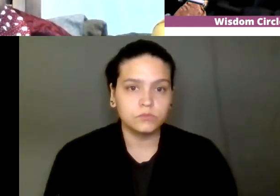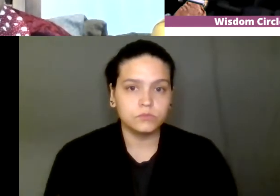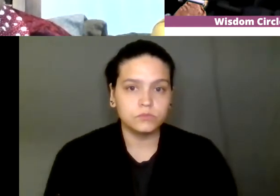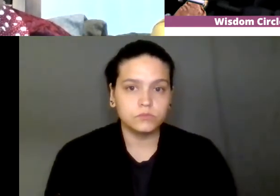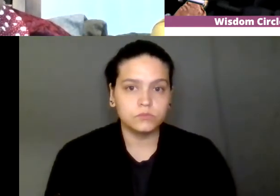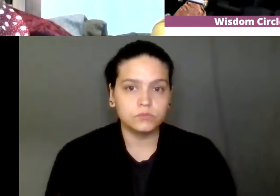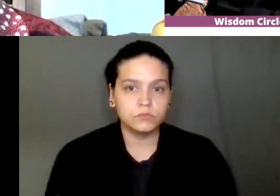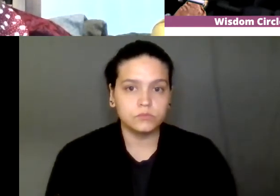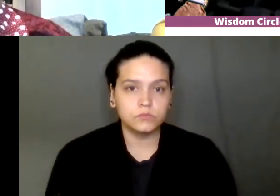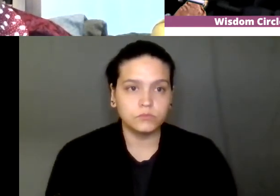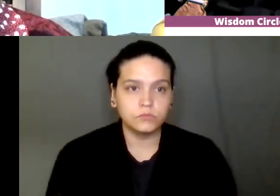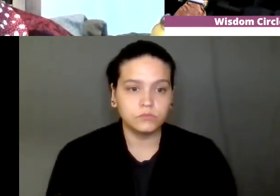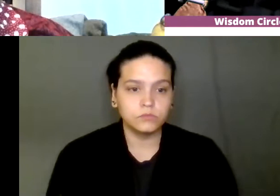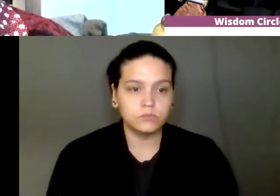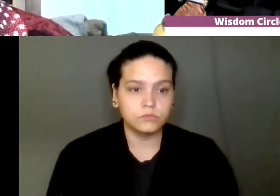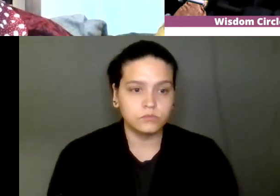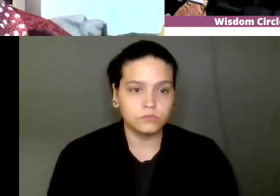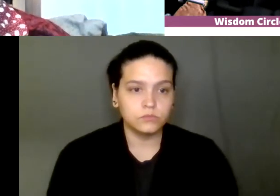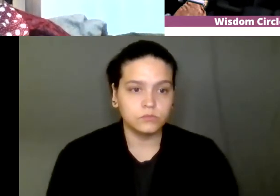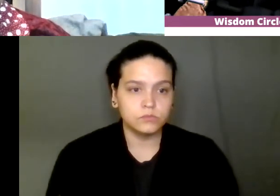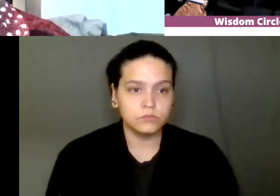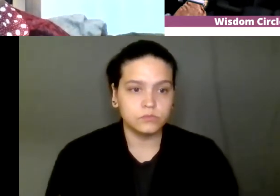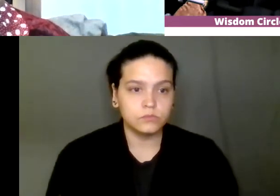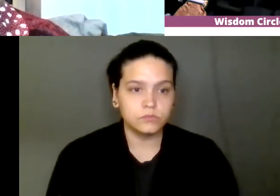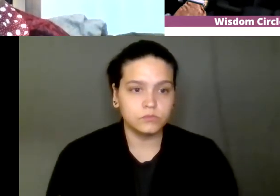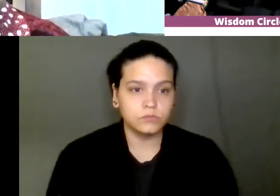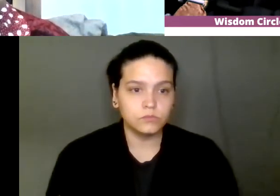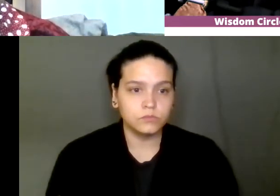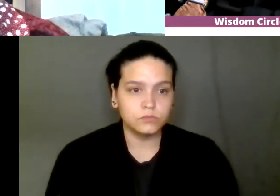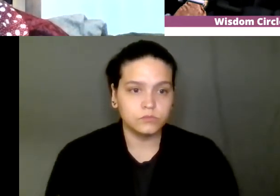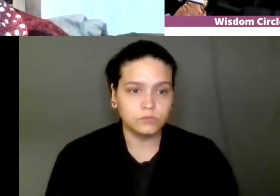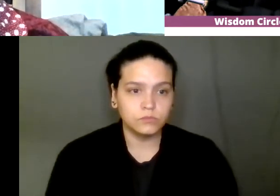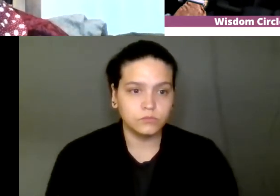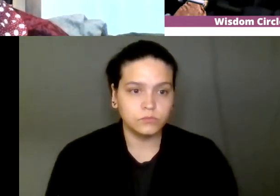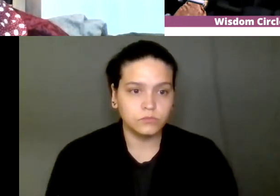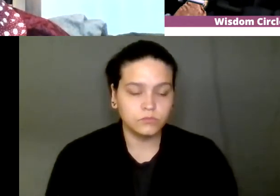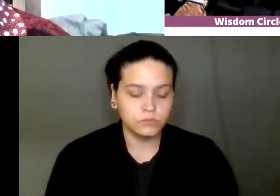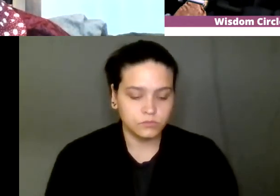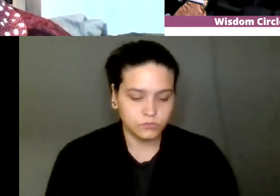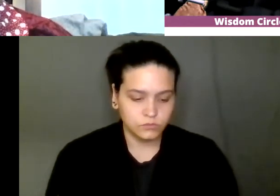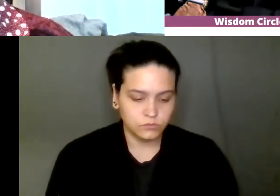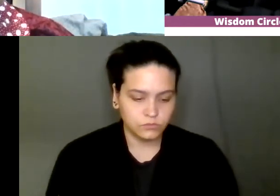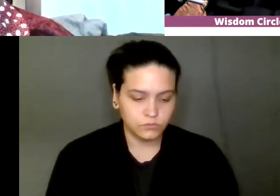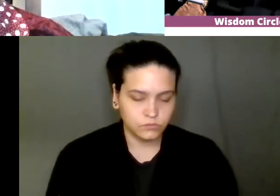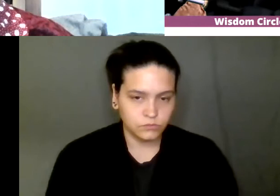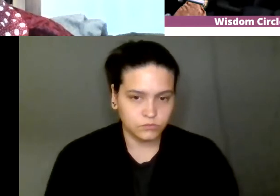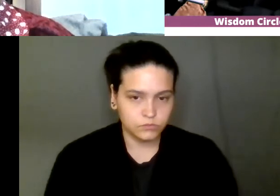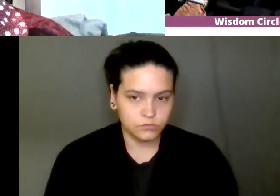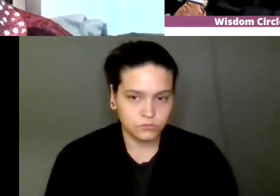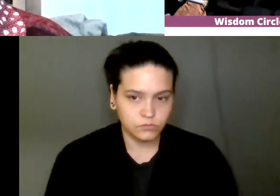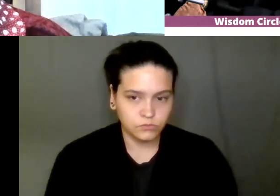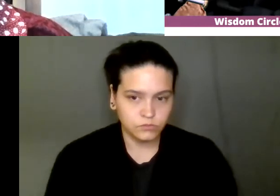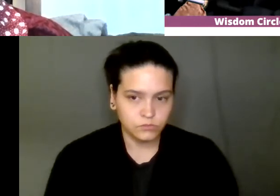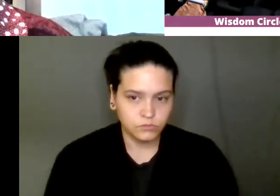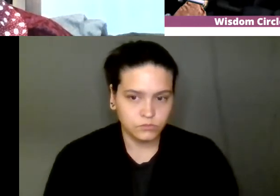ABK, you're a Nash watching it slash an archival. The Bayage Ebana is so ABK with that dish ashen.